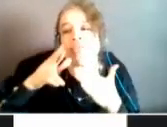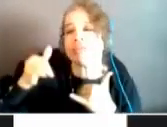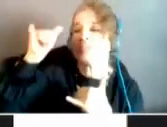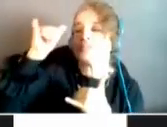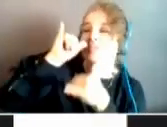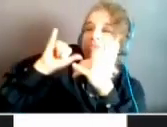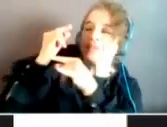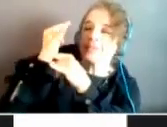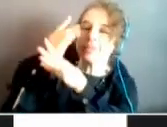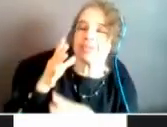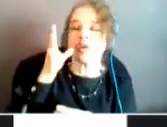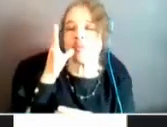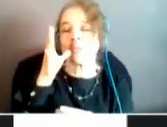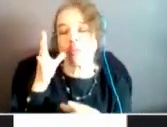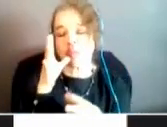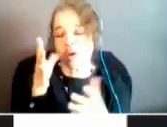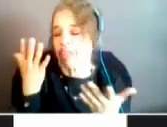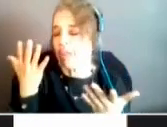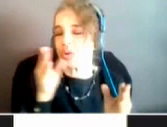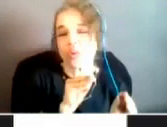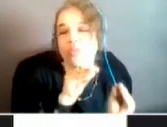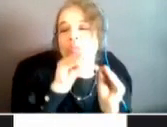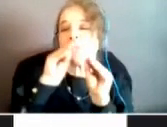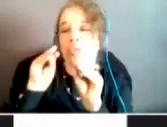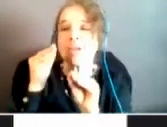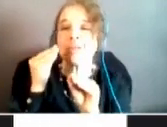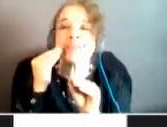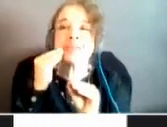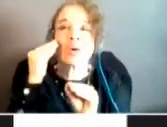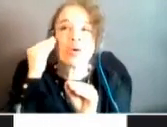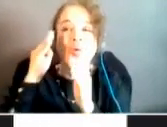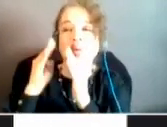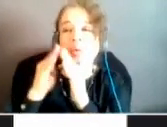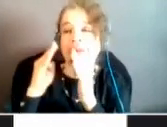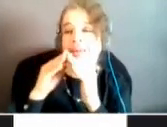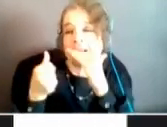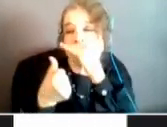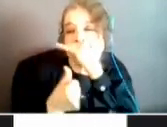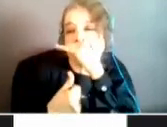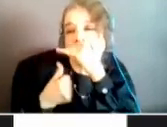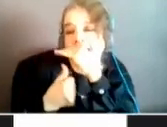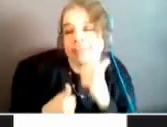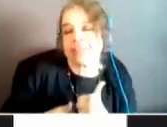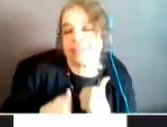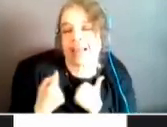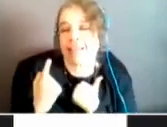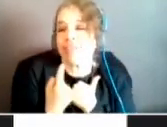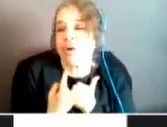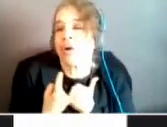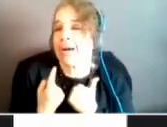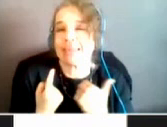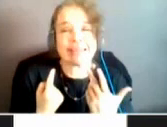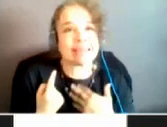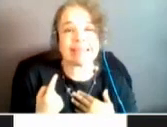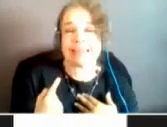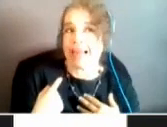alcoholism. The mother has moved to her hometown where she's very isolated. And he said, you know,